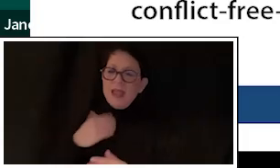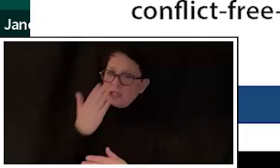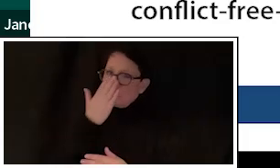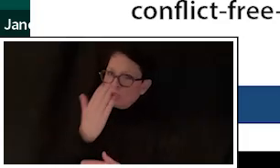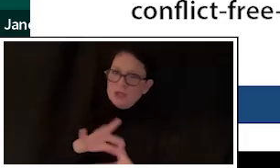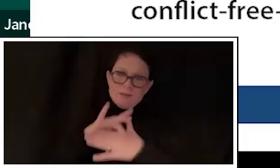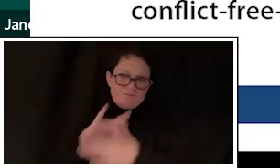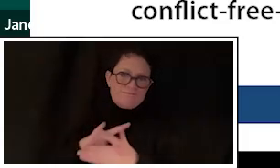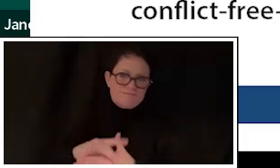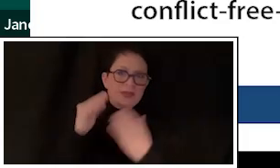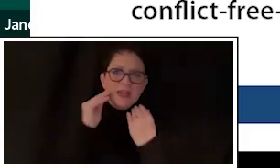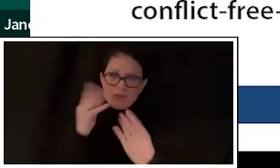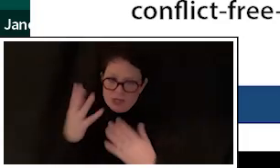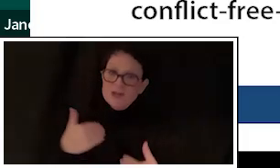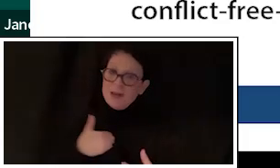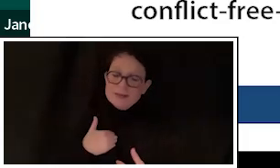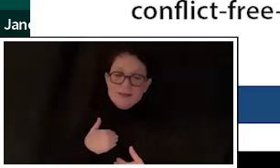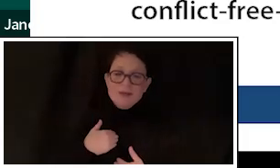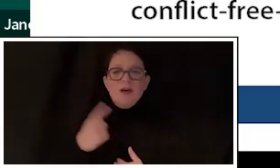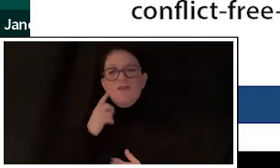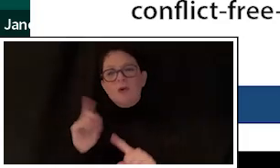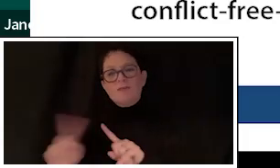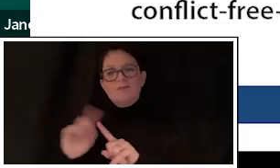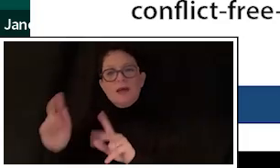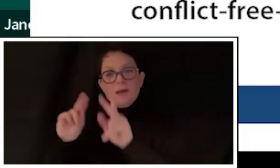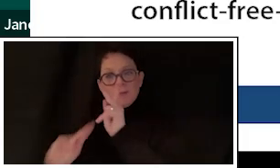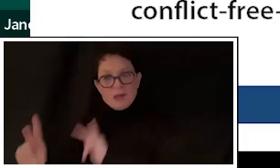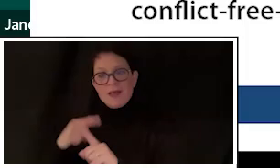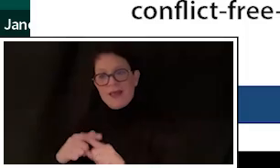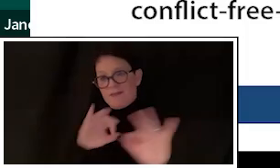really great information in it for individuals and families.